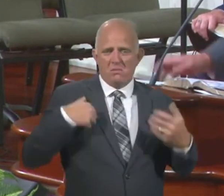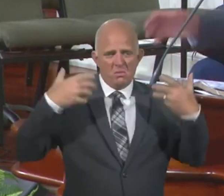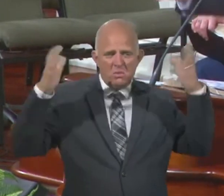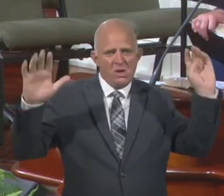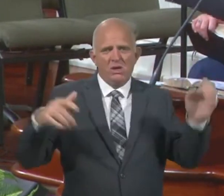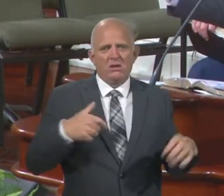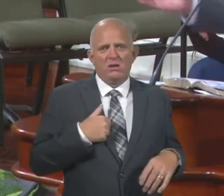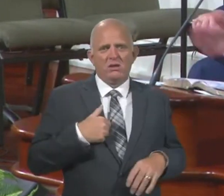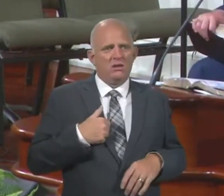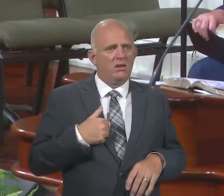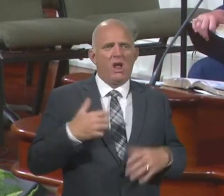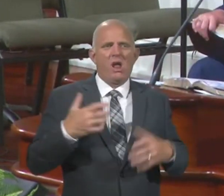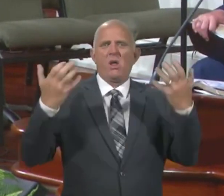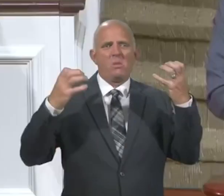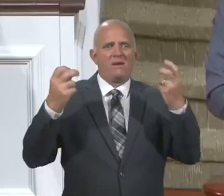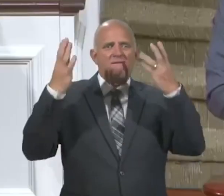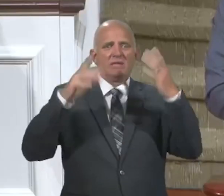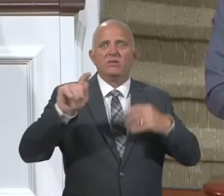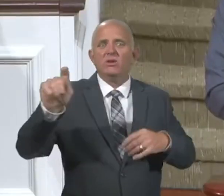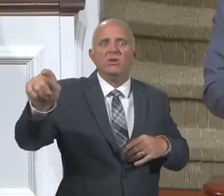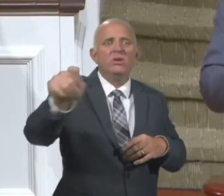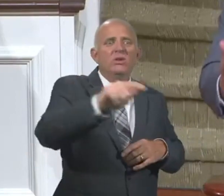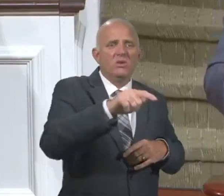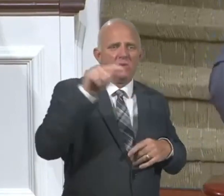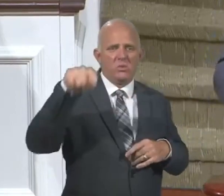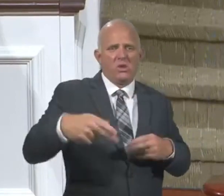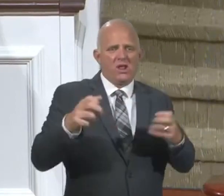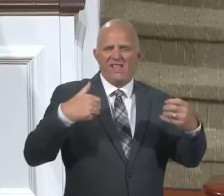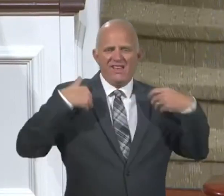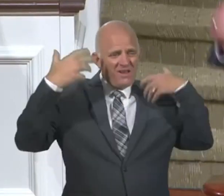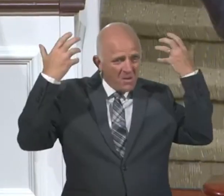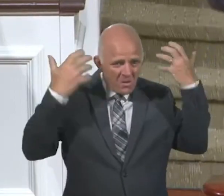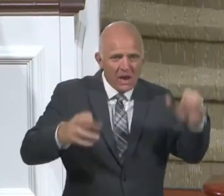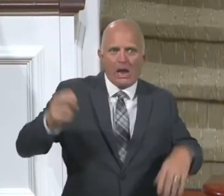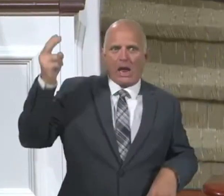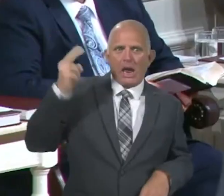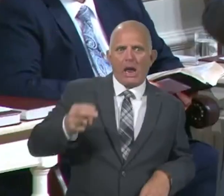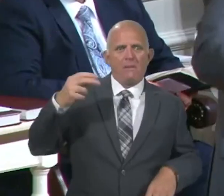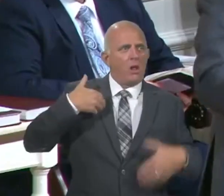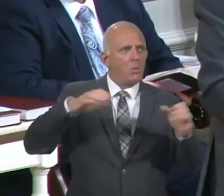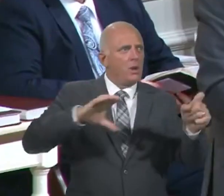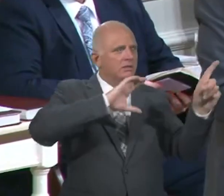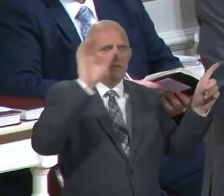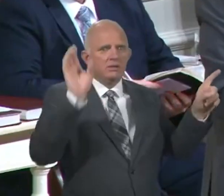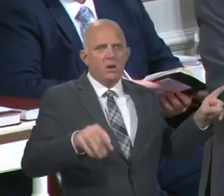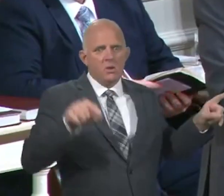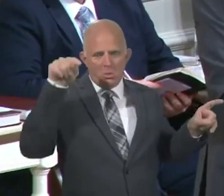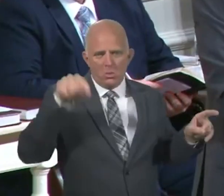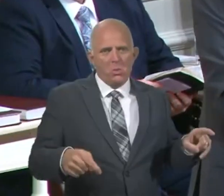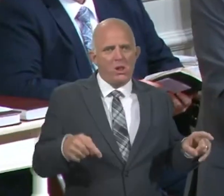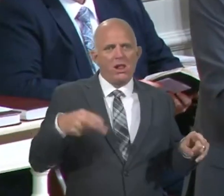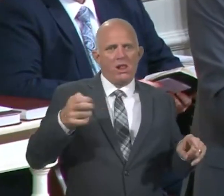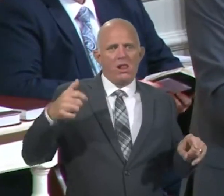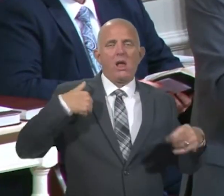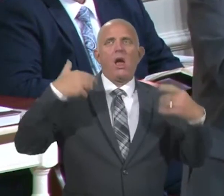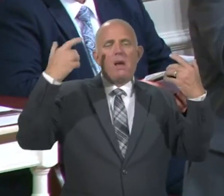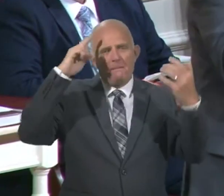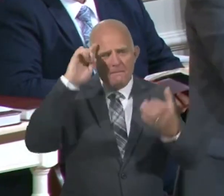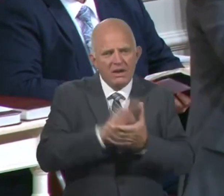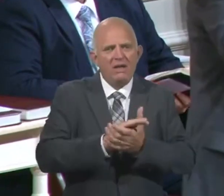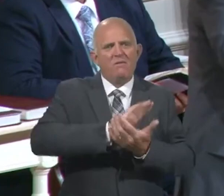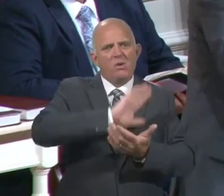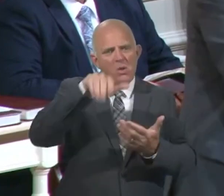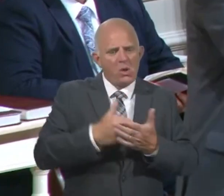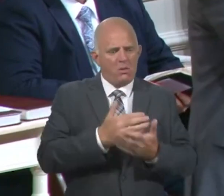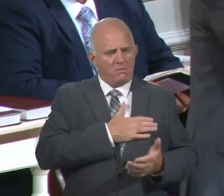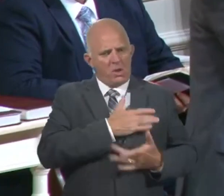I don't want our visitors that are here today to go to hell. I don't want Hammond to go to hell. I don't want Chicago to go to hell. And I believe with all my heart that the